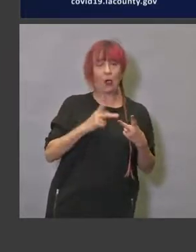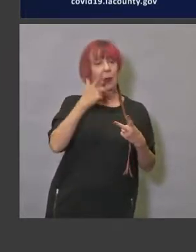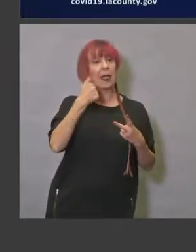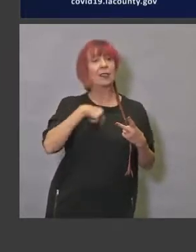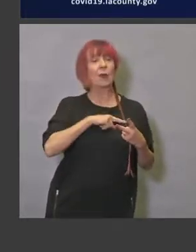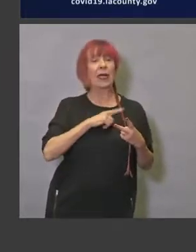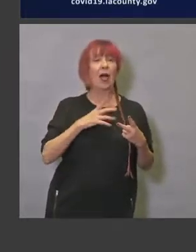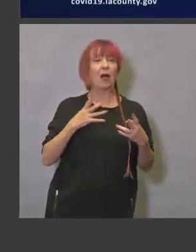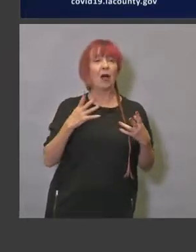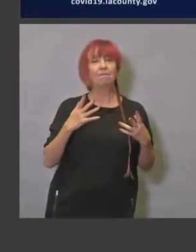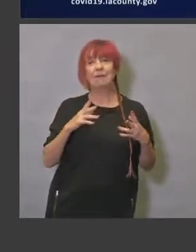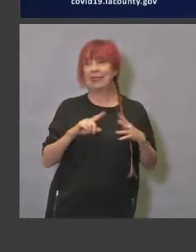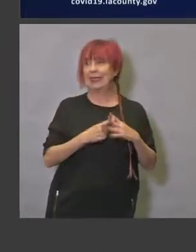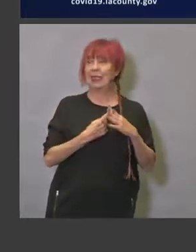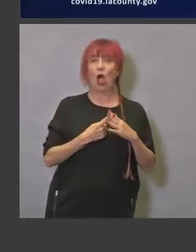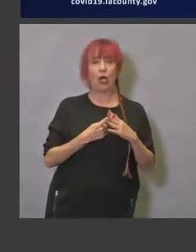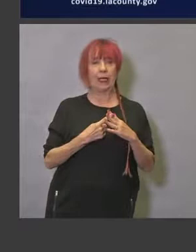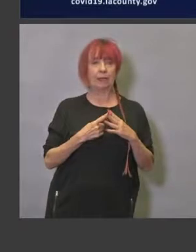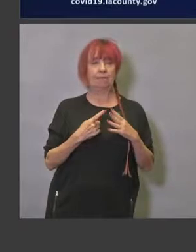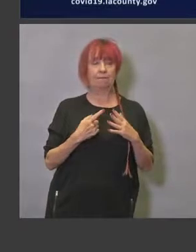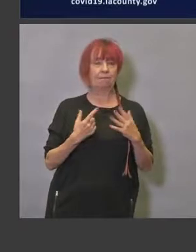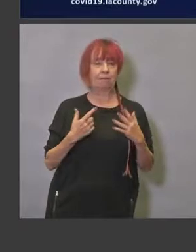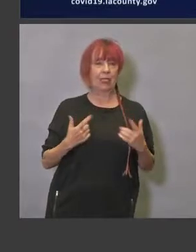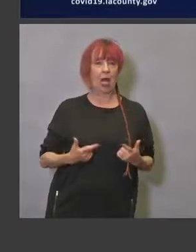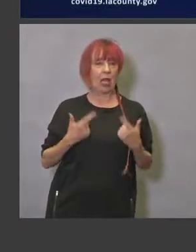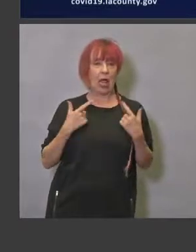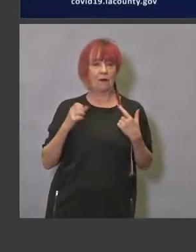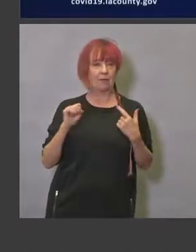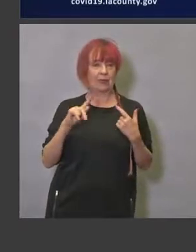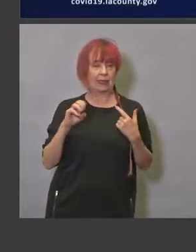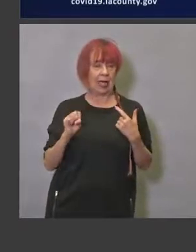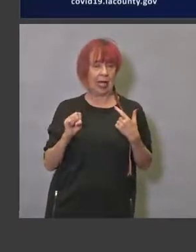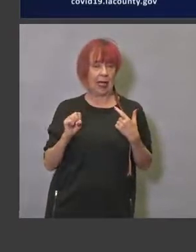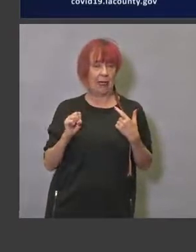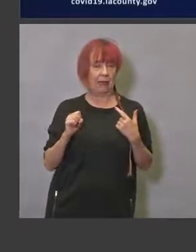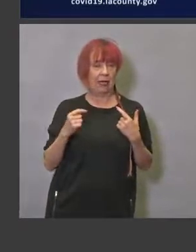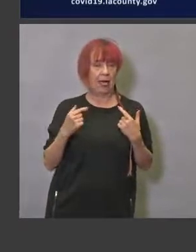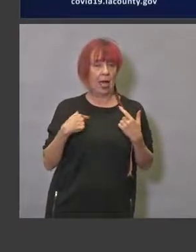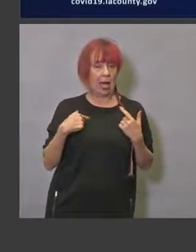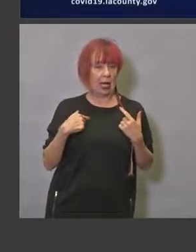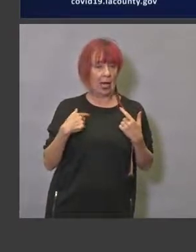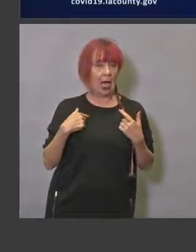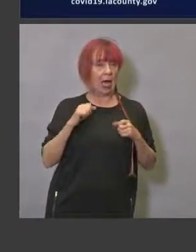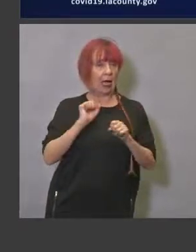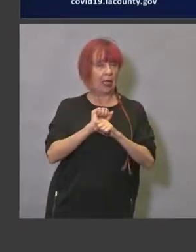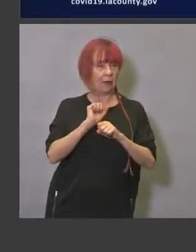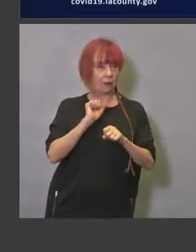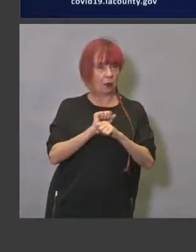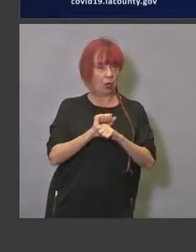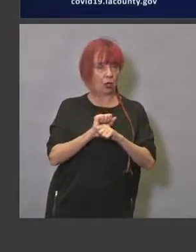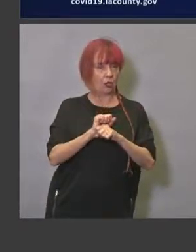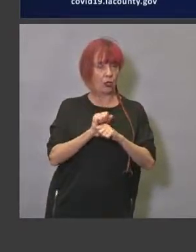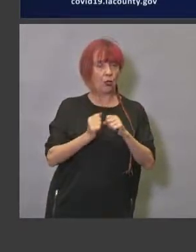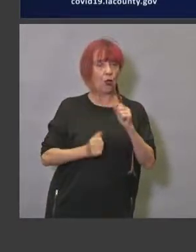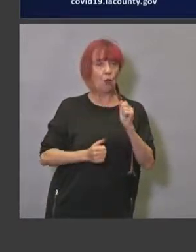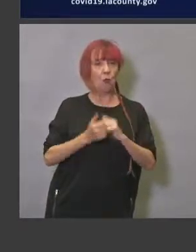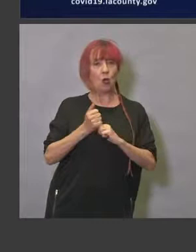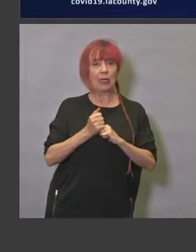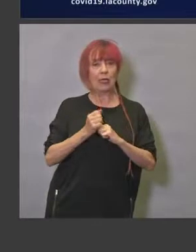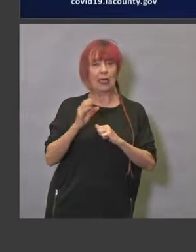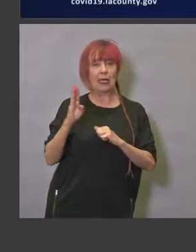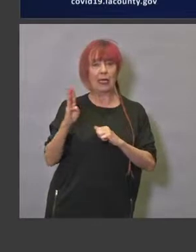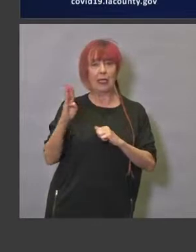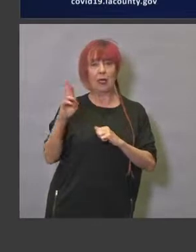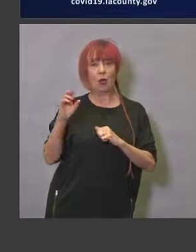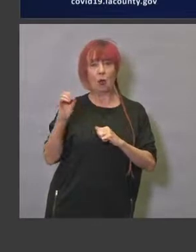into lifestyle, and I've worked significantly in the broadcast field,